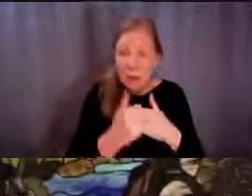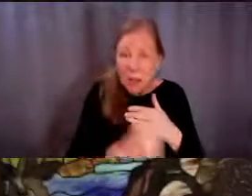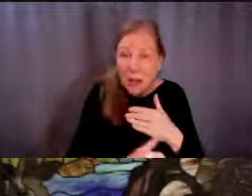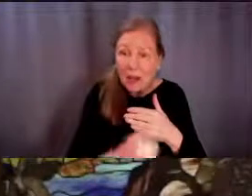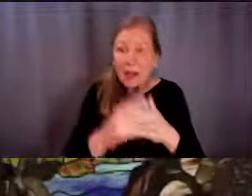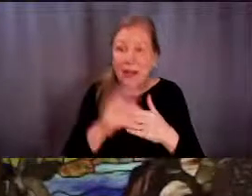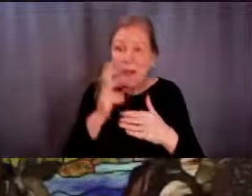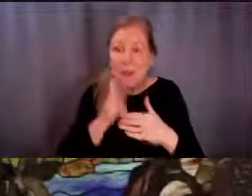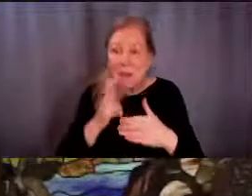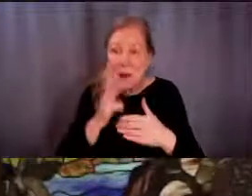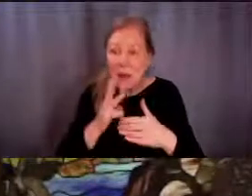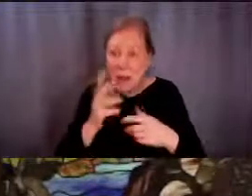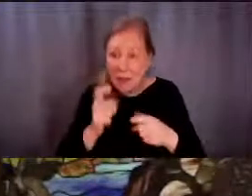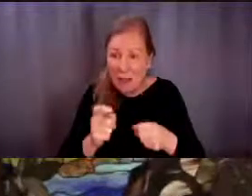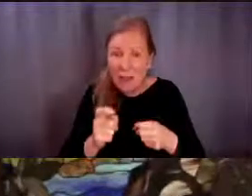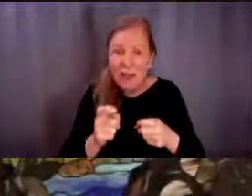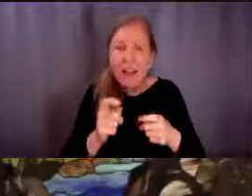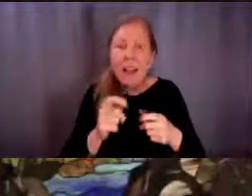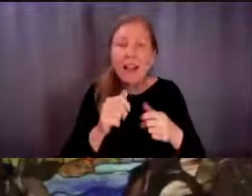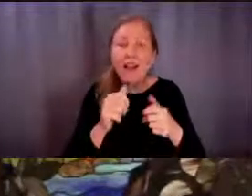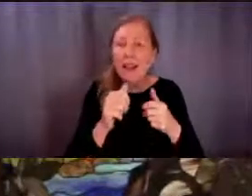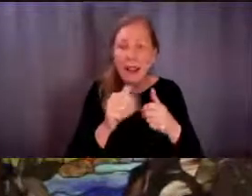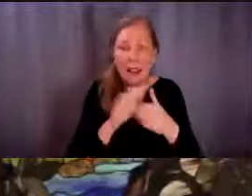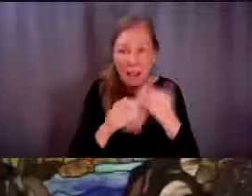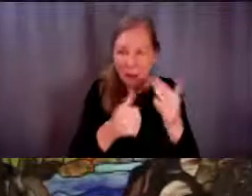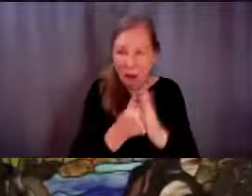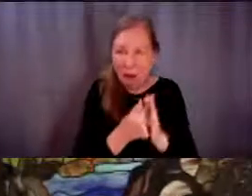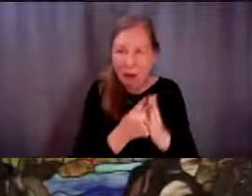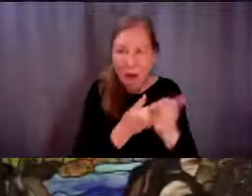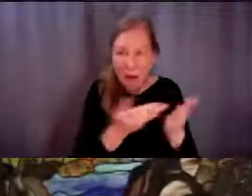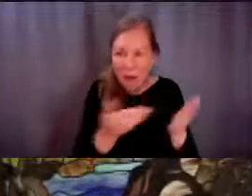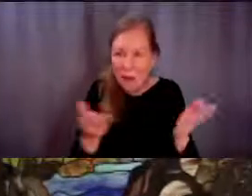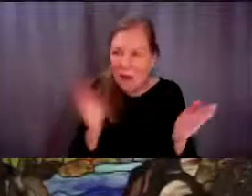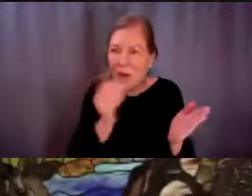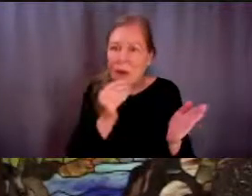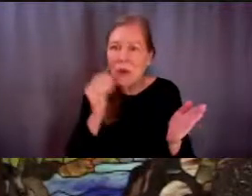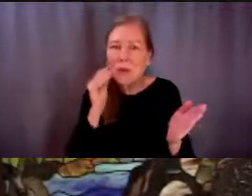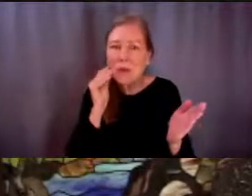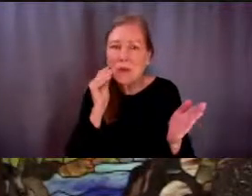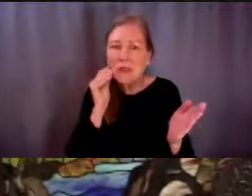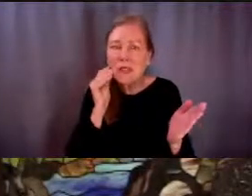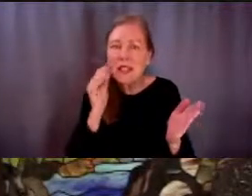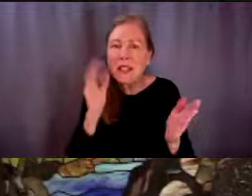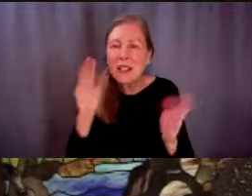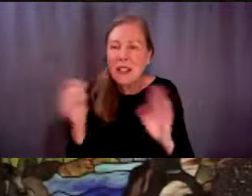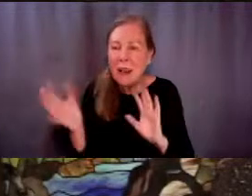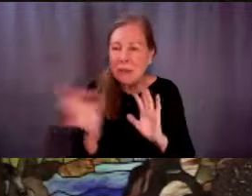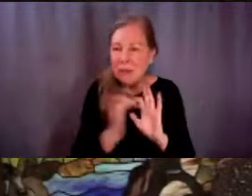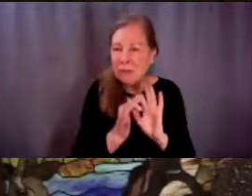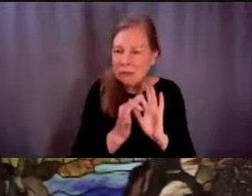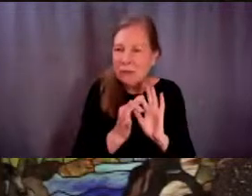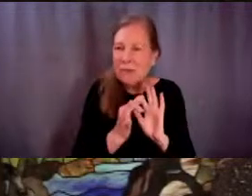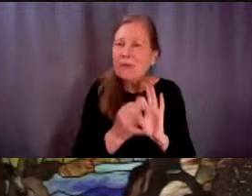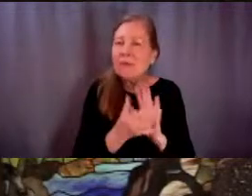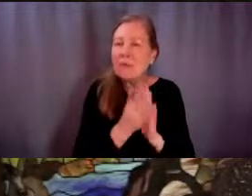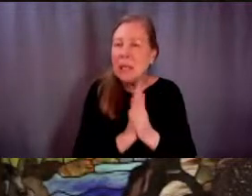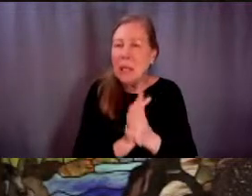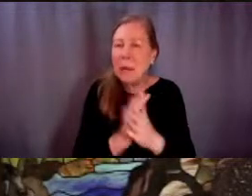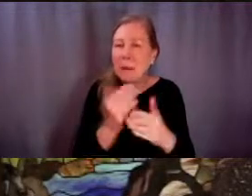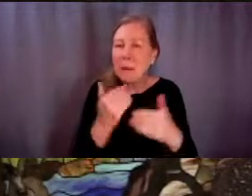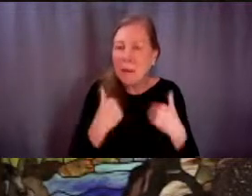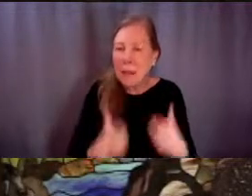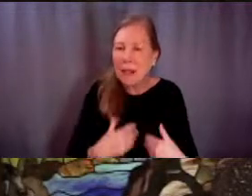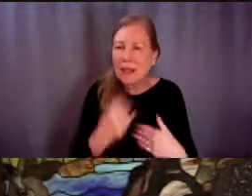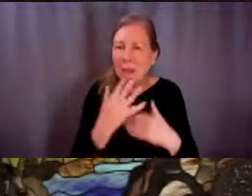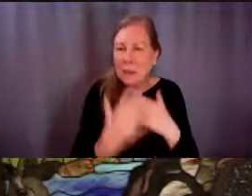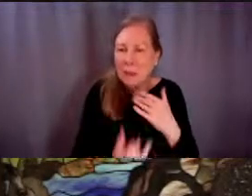wine in each of our homes. Make them be for us the body and blood of Christ,